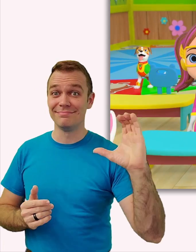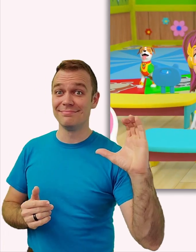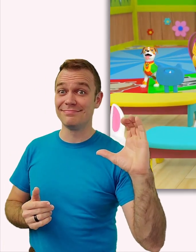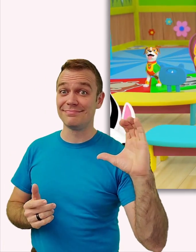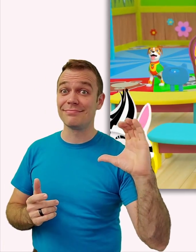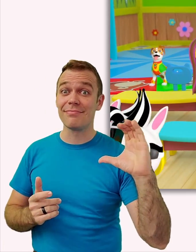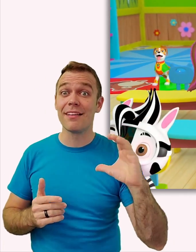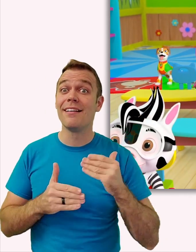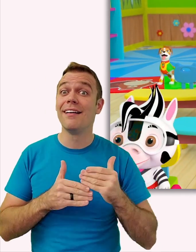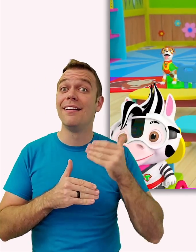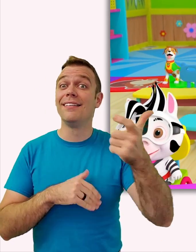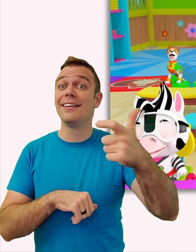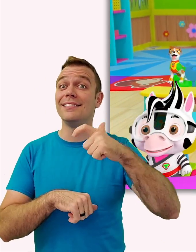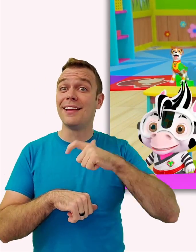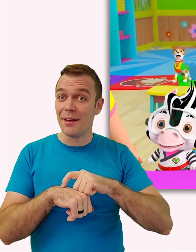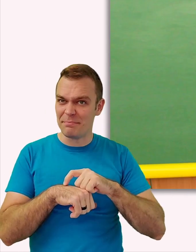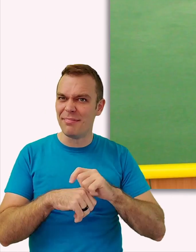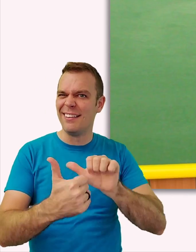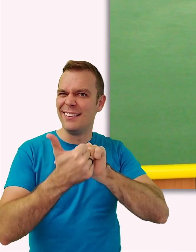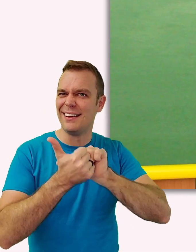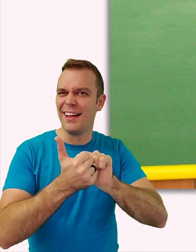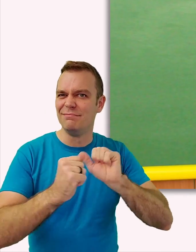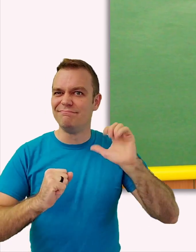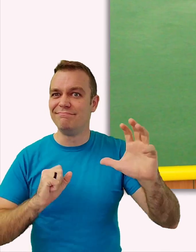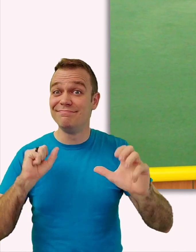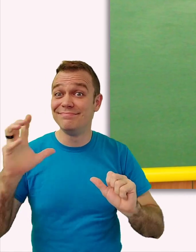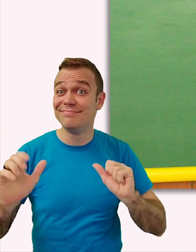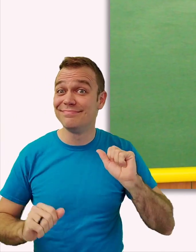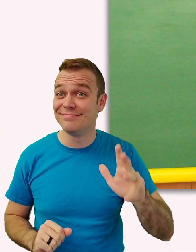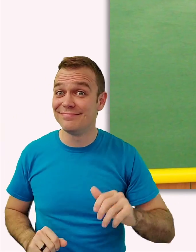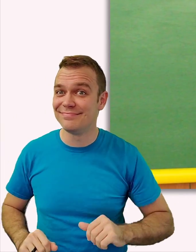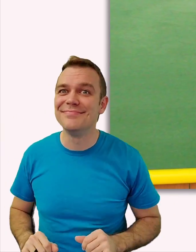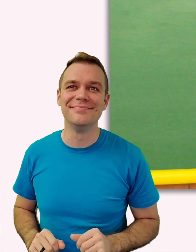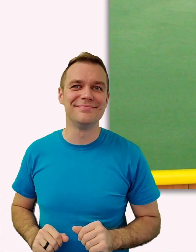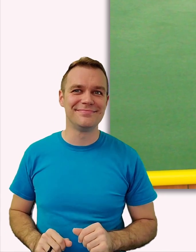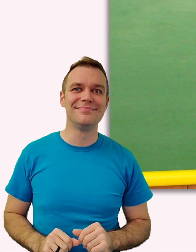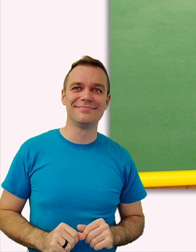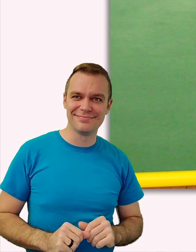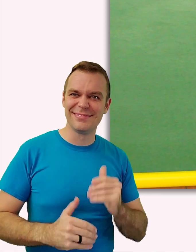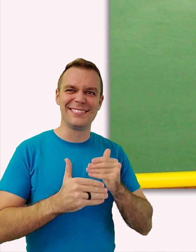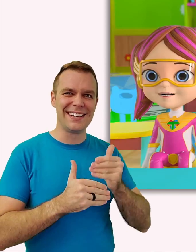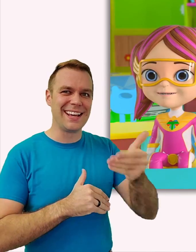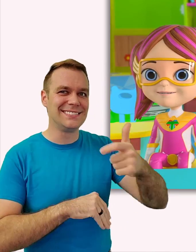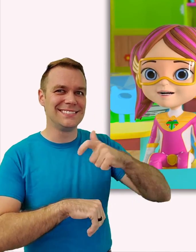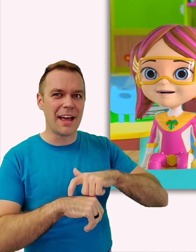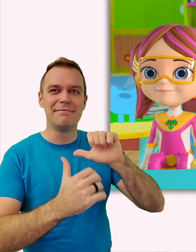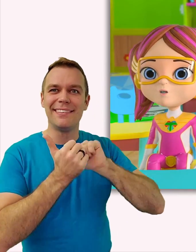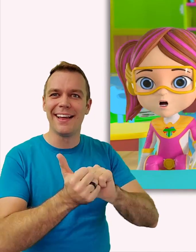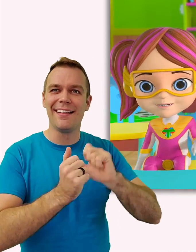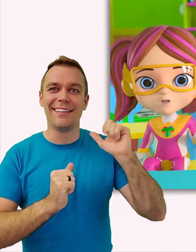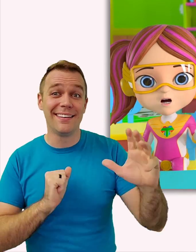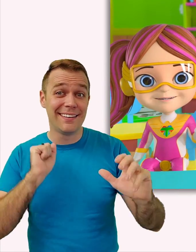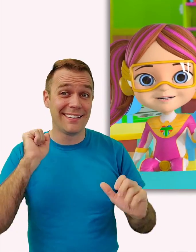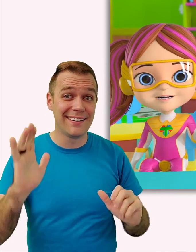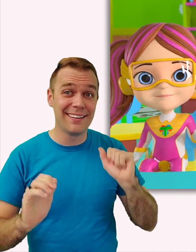know my ABCs. Next time, won't you sing with me? Next time,